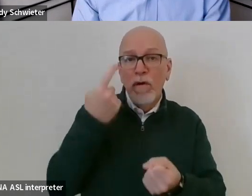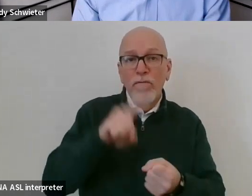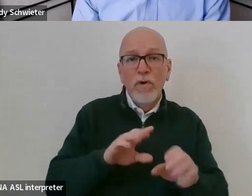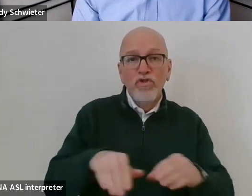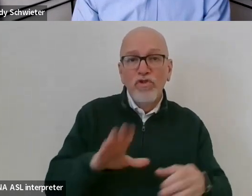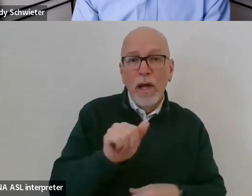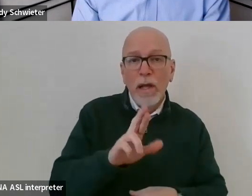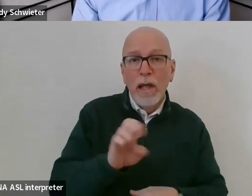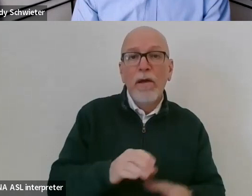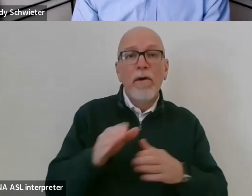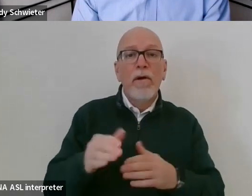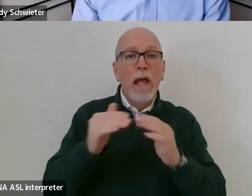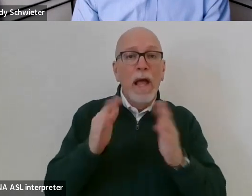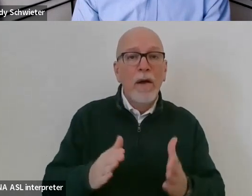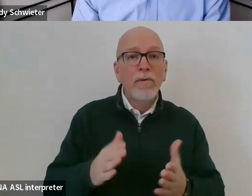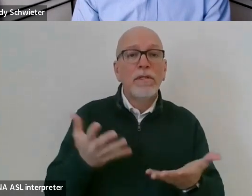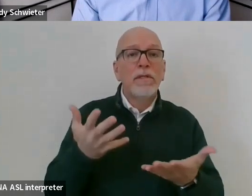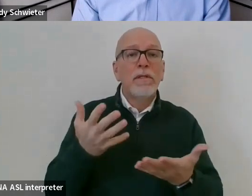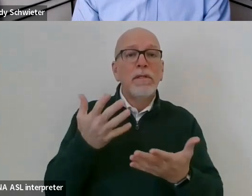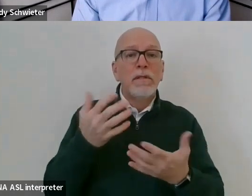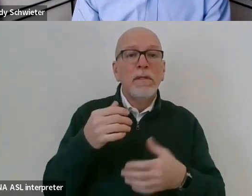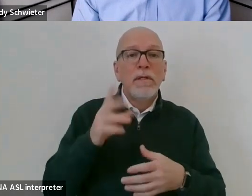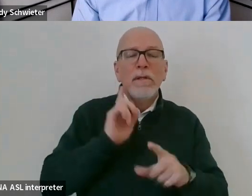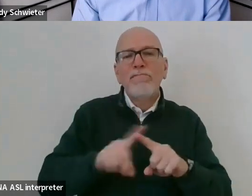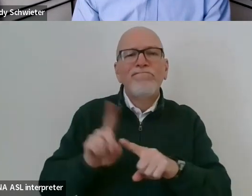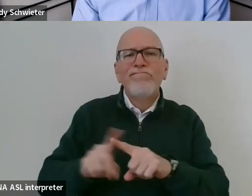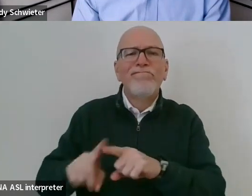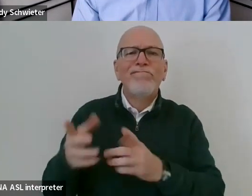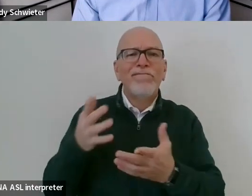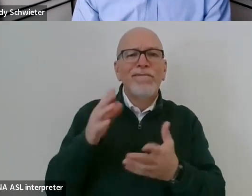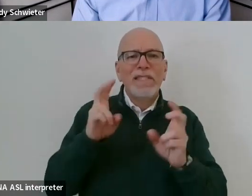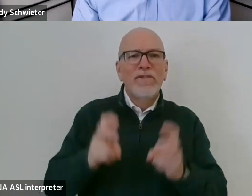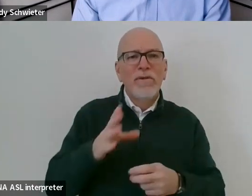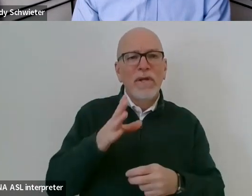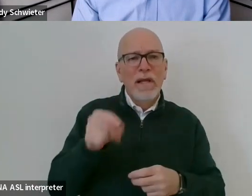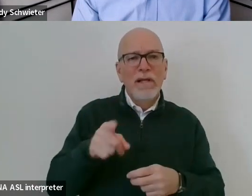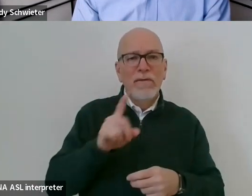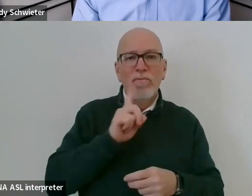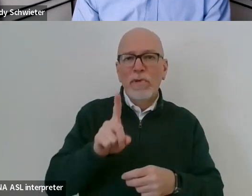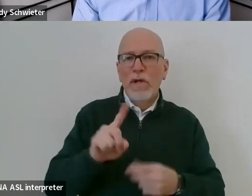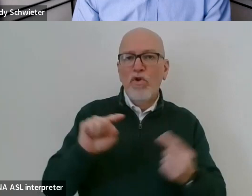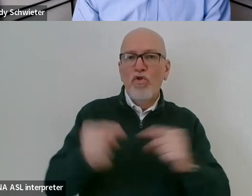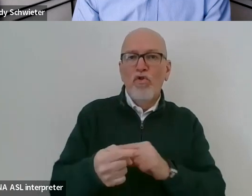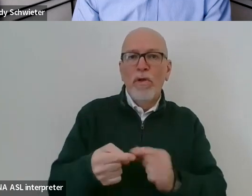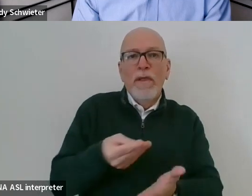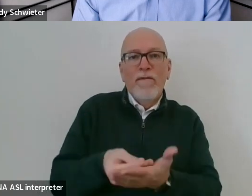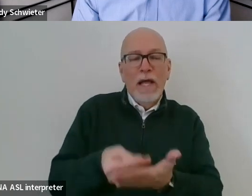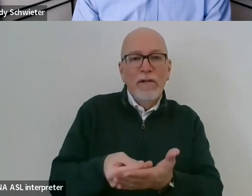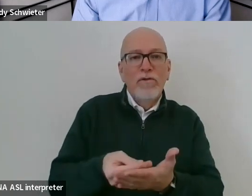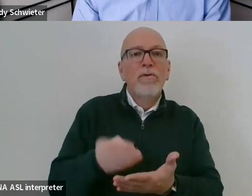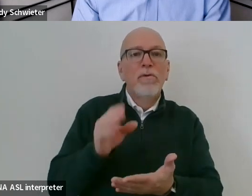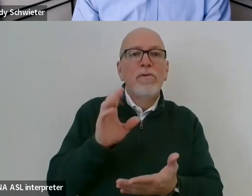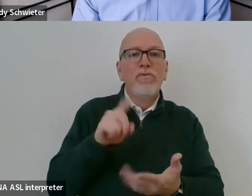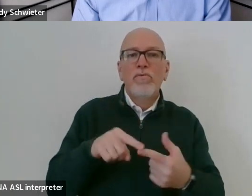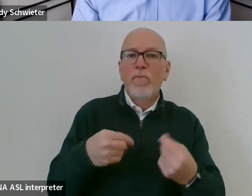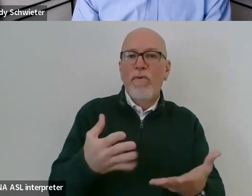childcare, housing, education, these are all big ticket issues that are really hampering the financials in order to provide